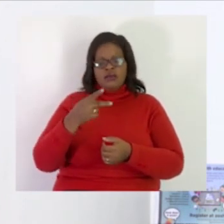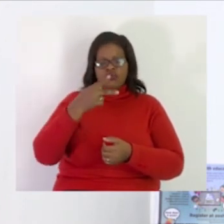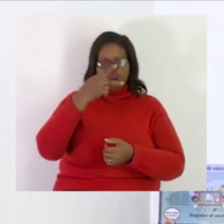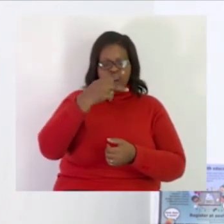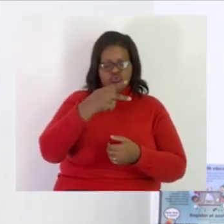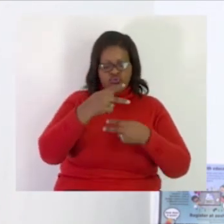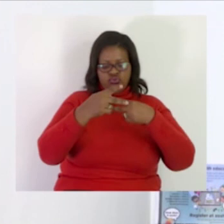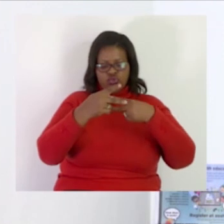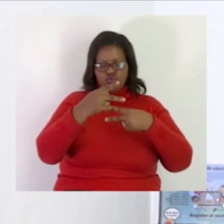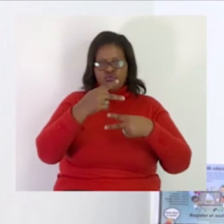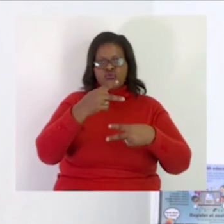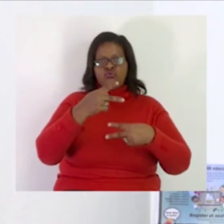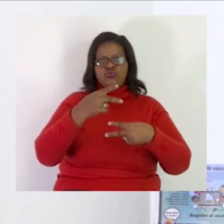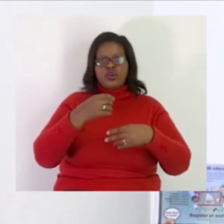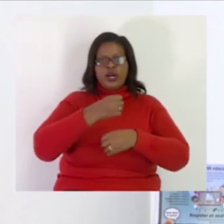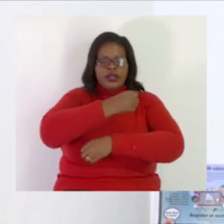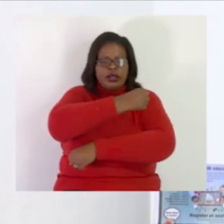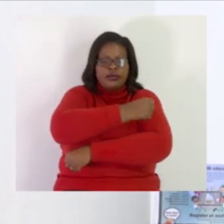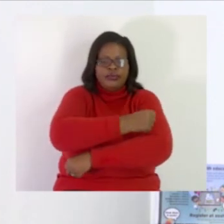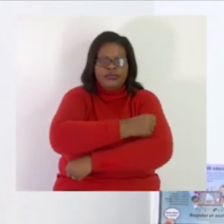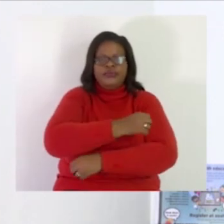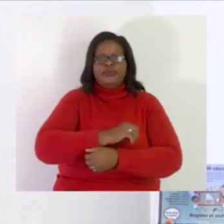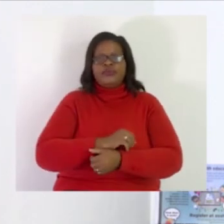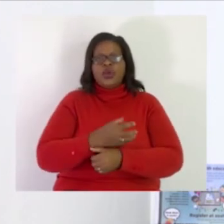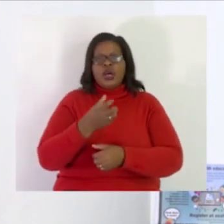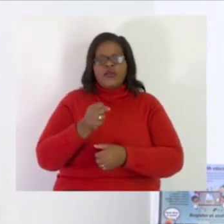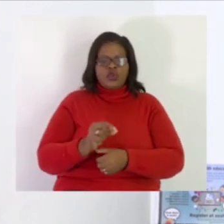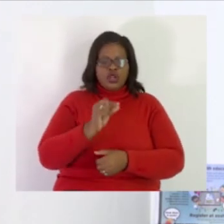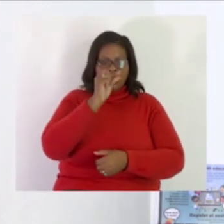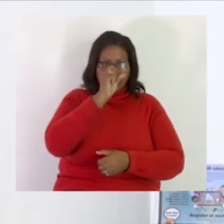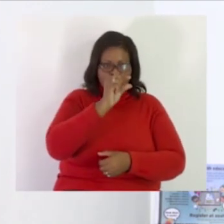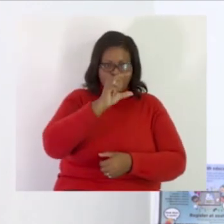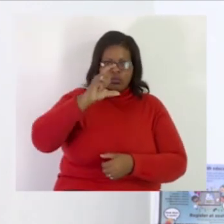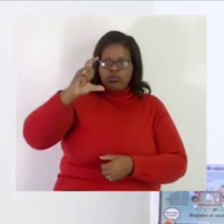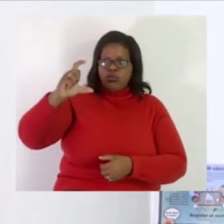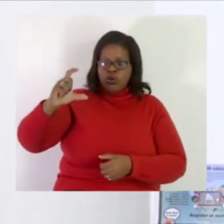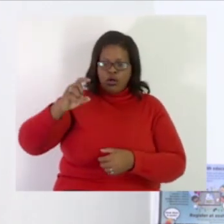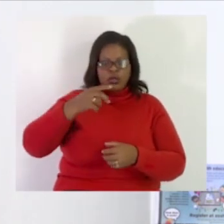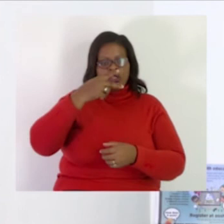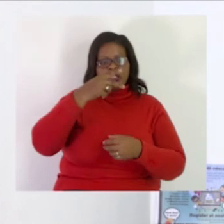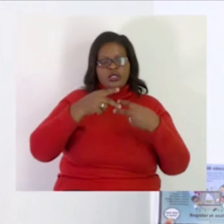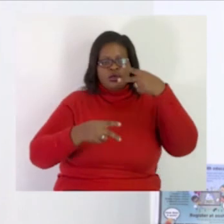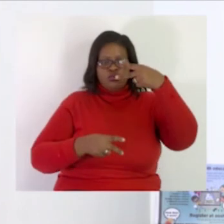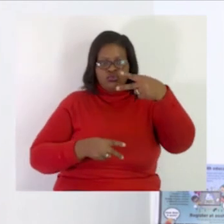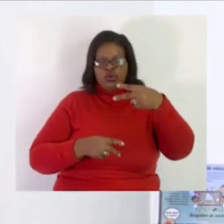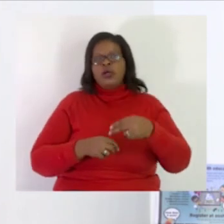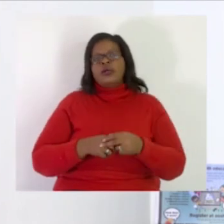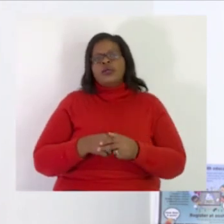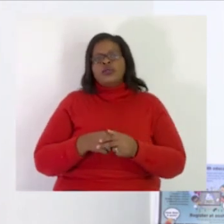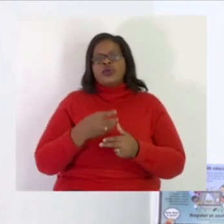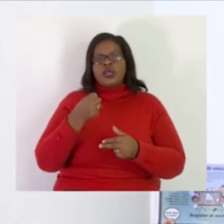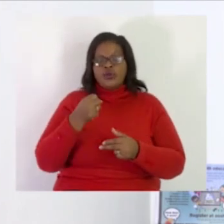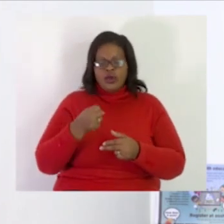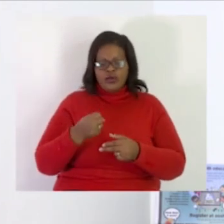There is one which is called smaller than or less than, greater than,